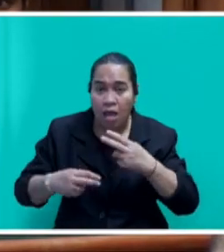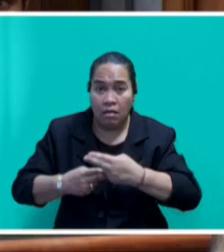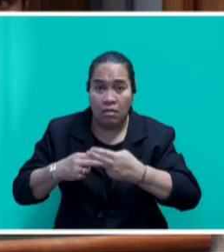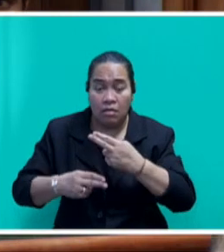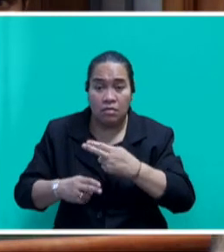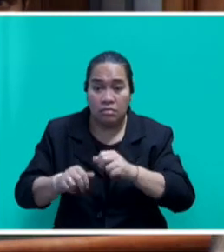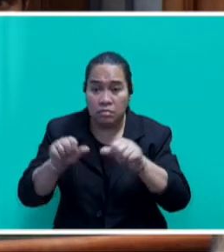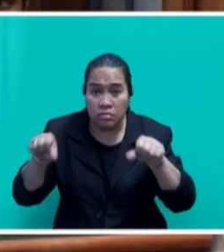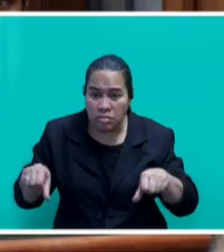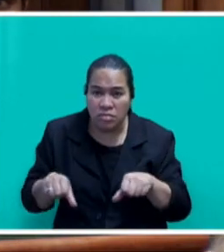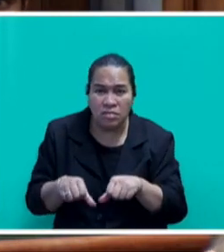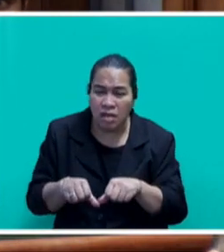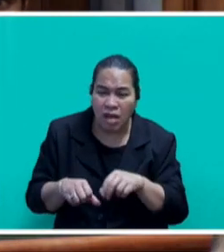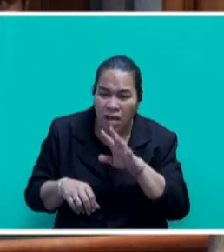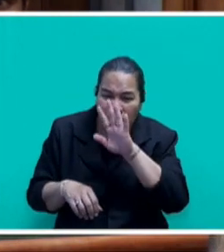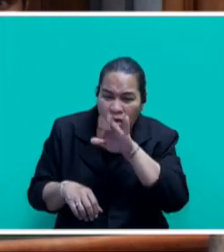staff living quarters.